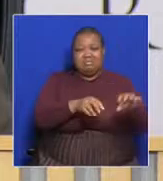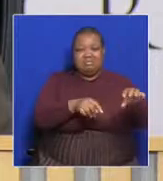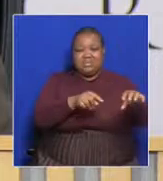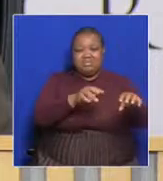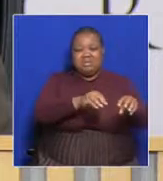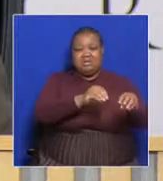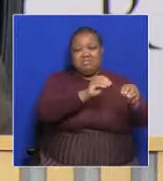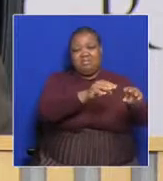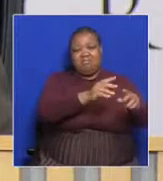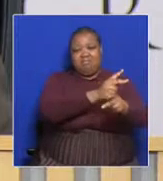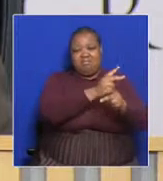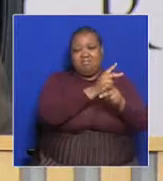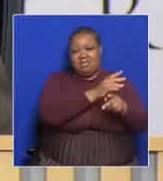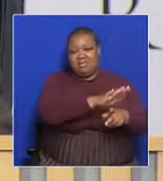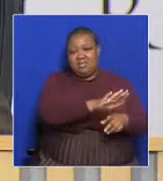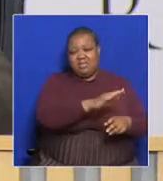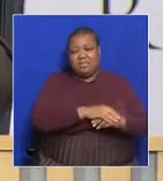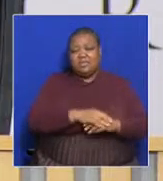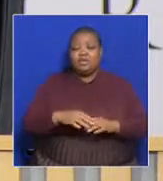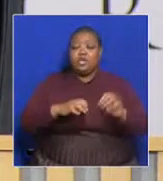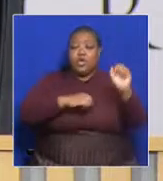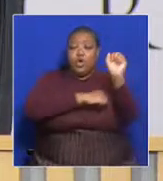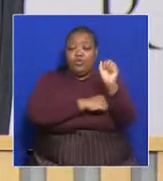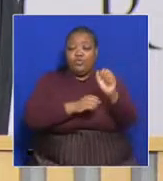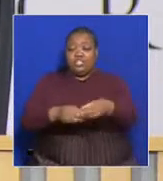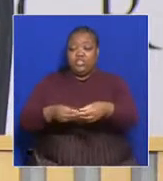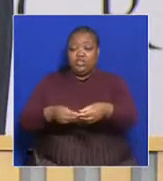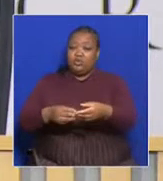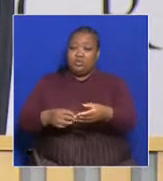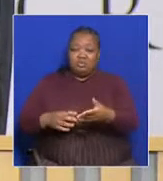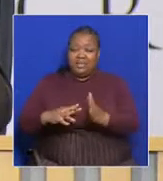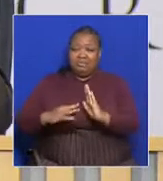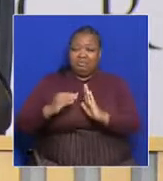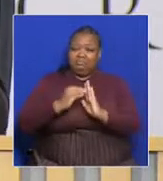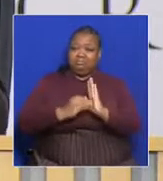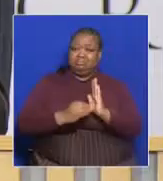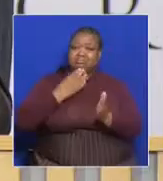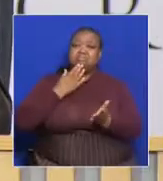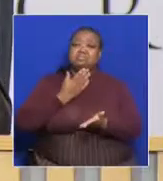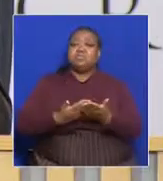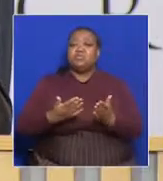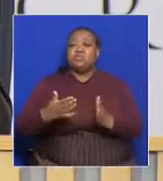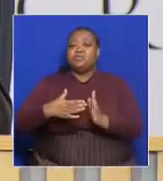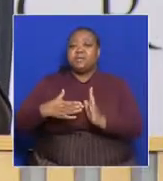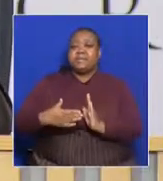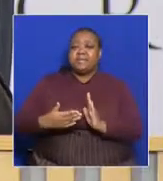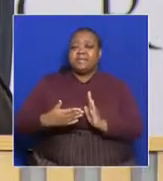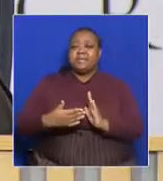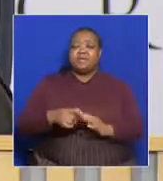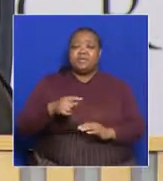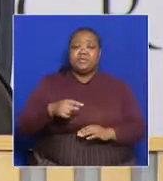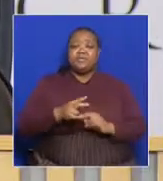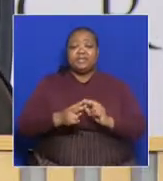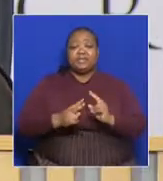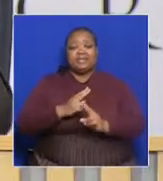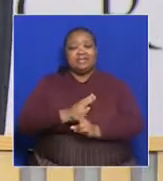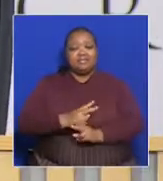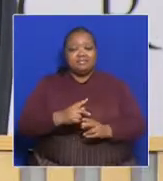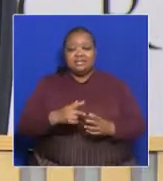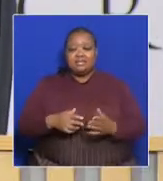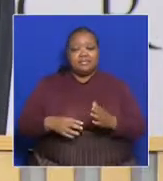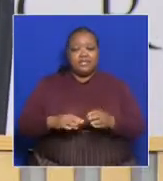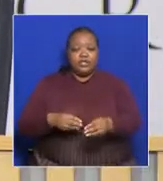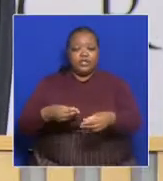own office document doesn't support that? Once again, Commissioner, I'm saying to you that I bear no knowledge of this document. It's evident